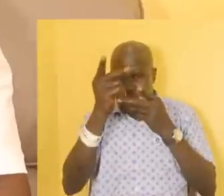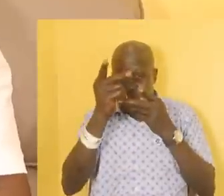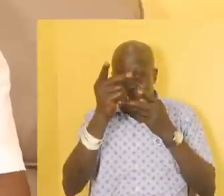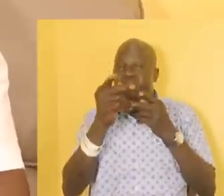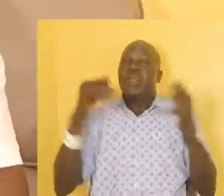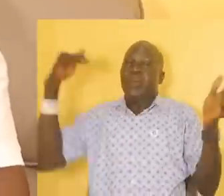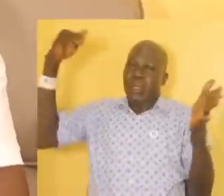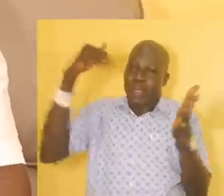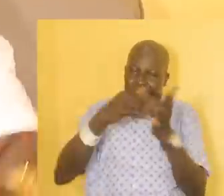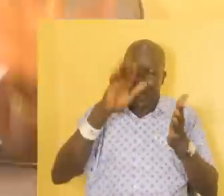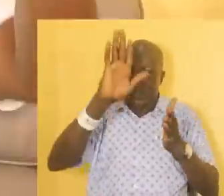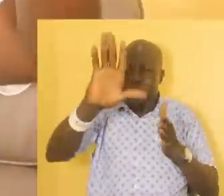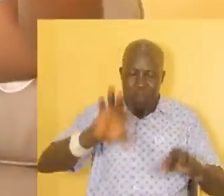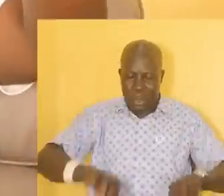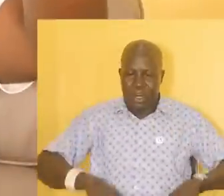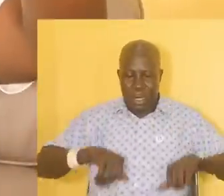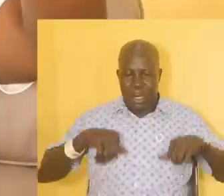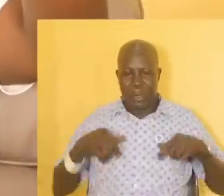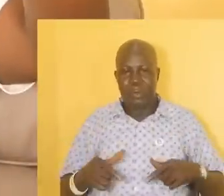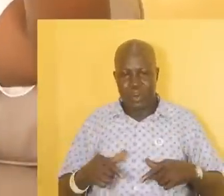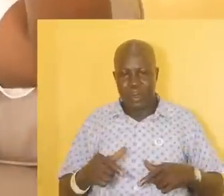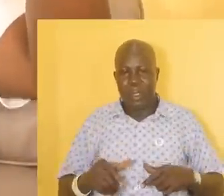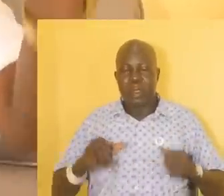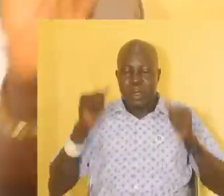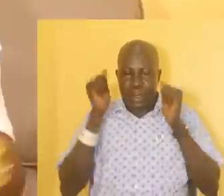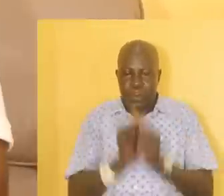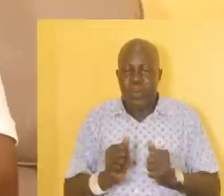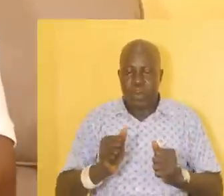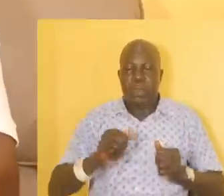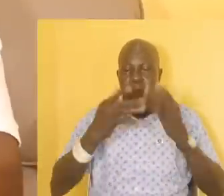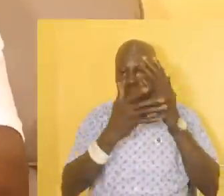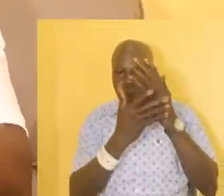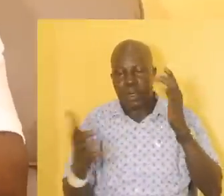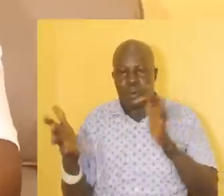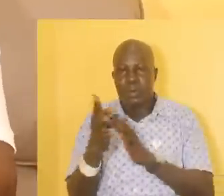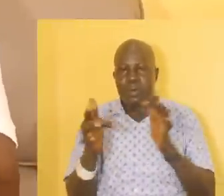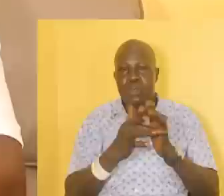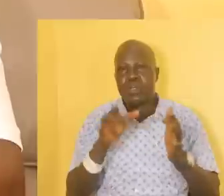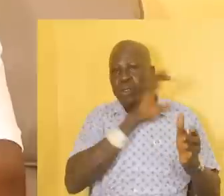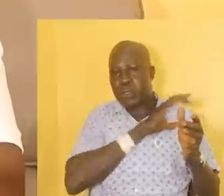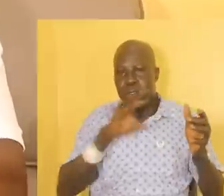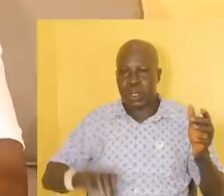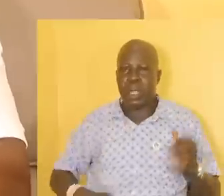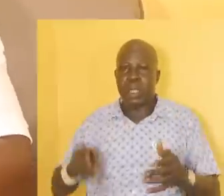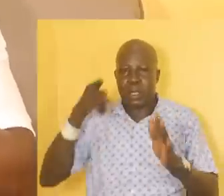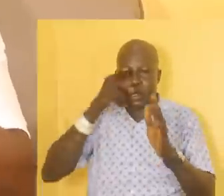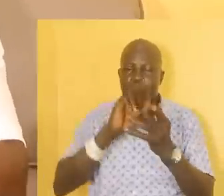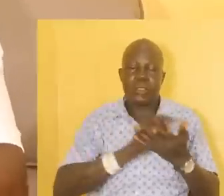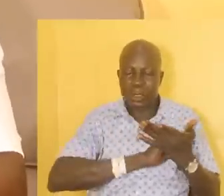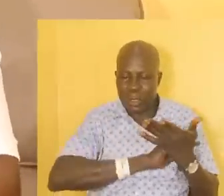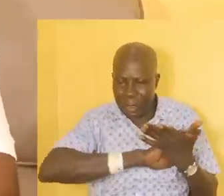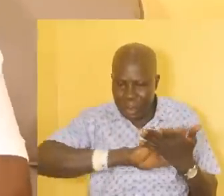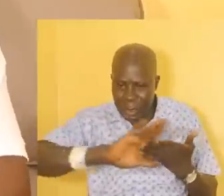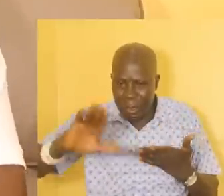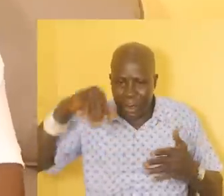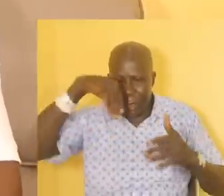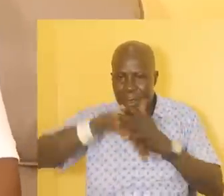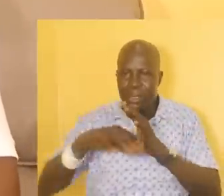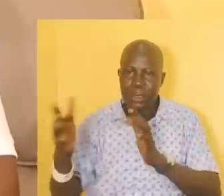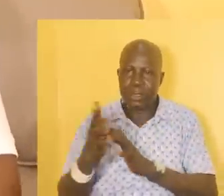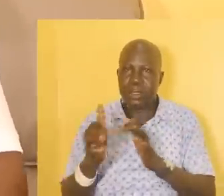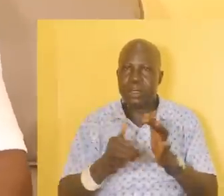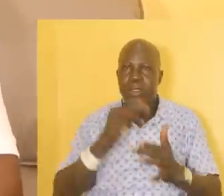that will stand against your glory by the power in the blood of Jesus. It is a rage.